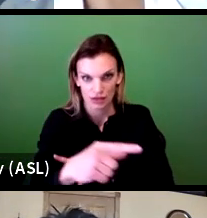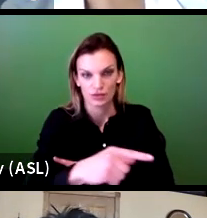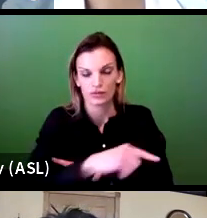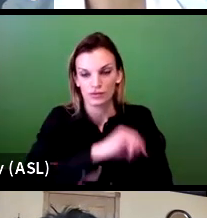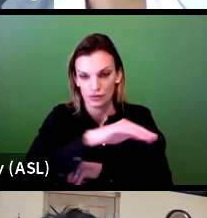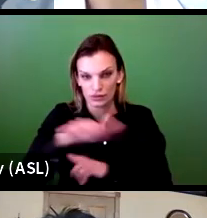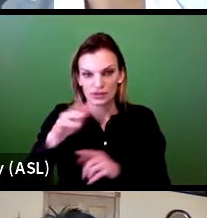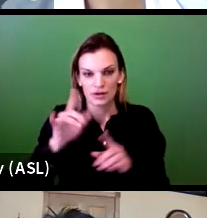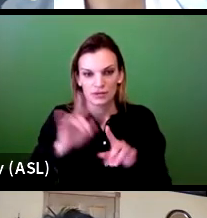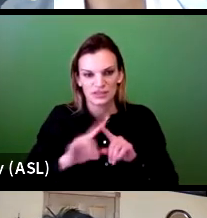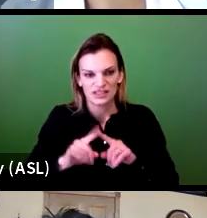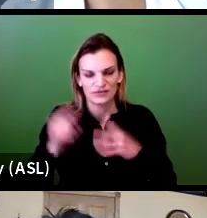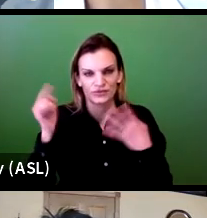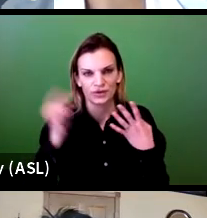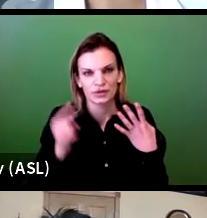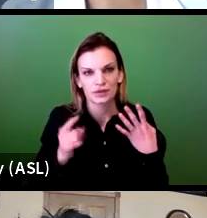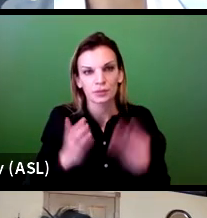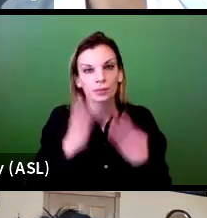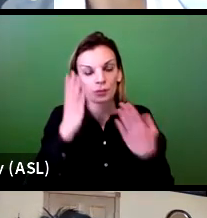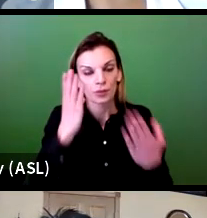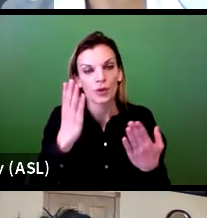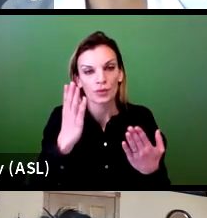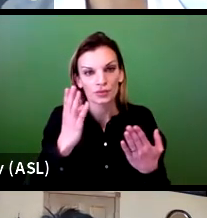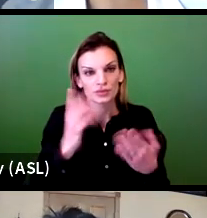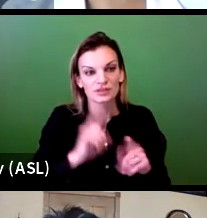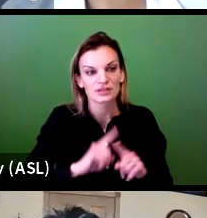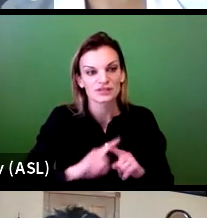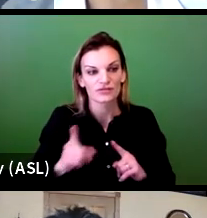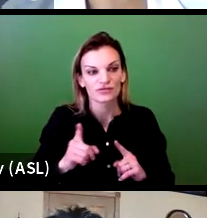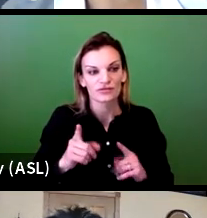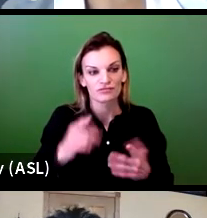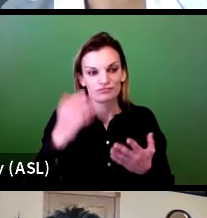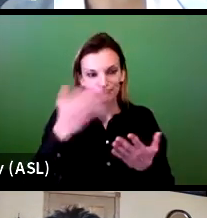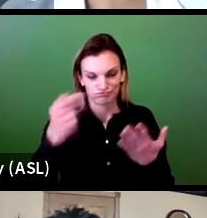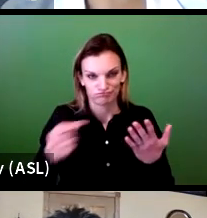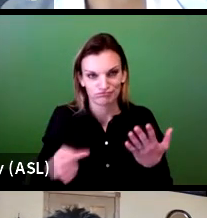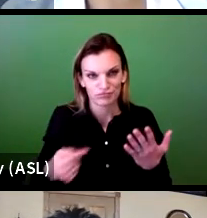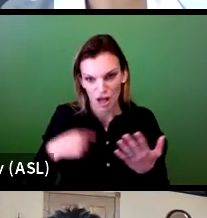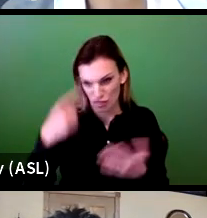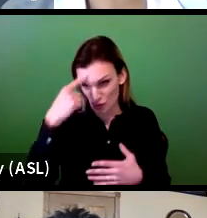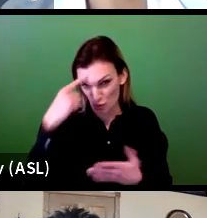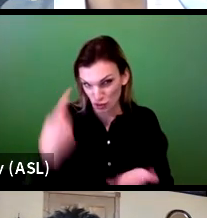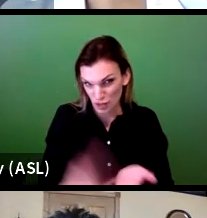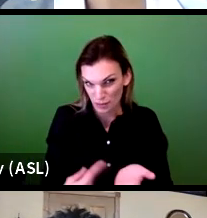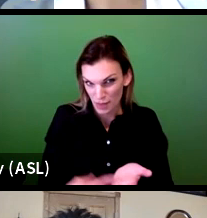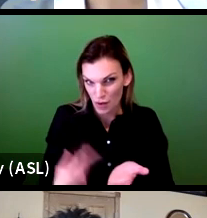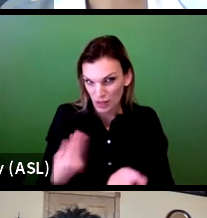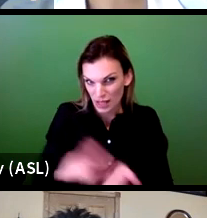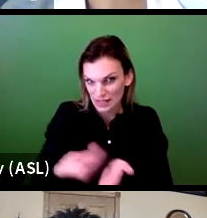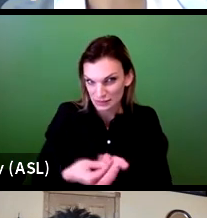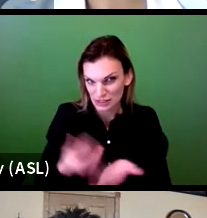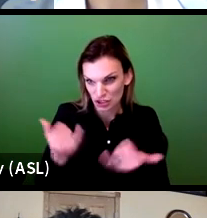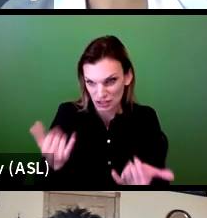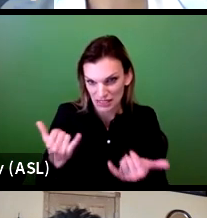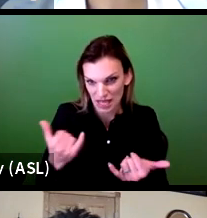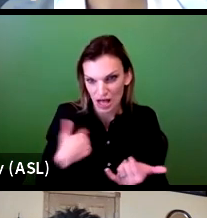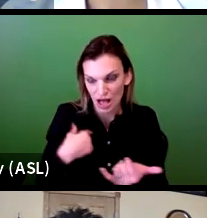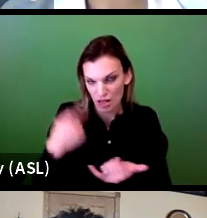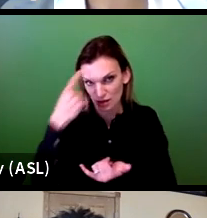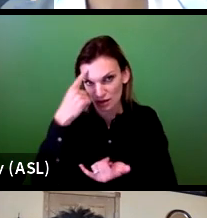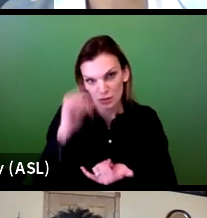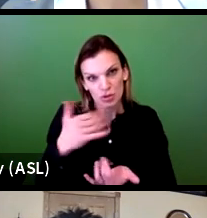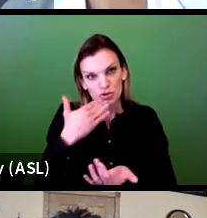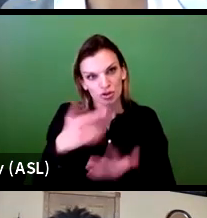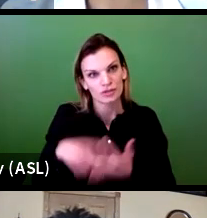different proposed motions I came up with. I thought we'd be talking about compensation today, so I thought they'd be a good starting